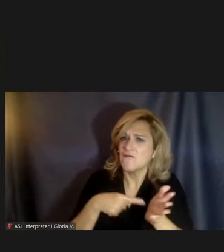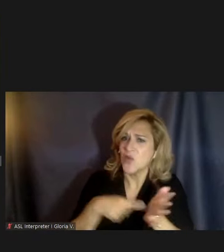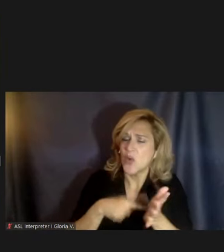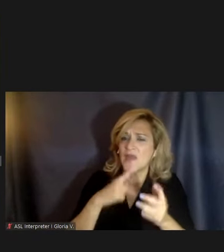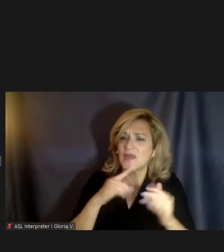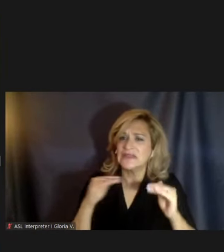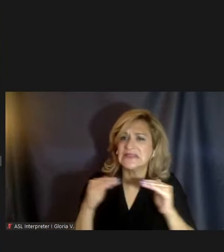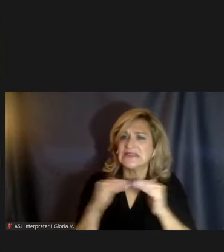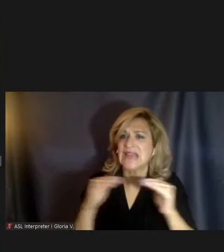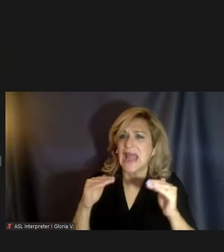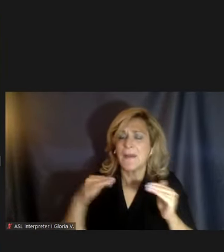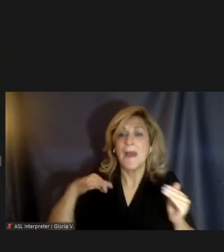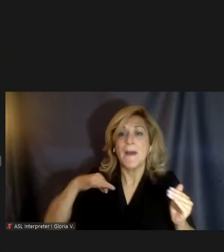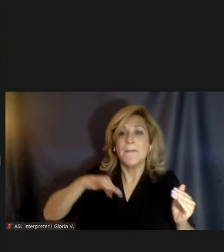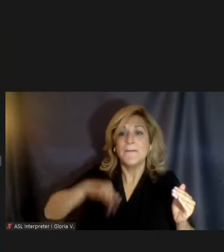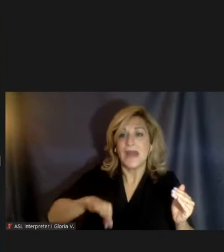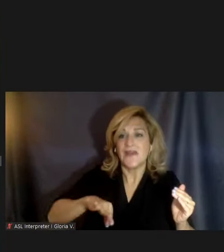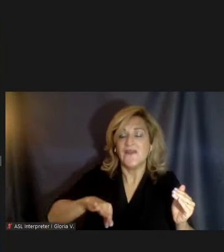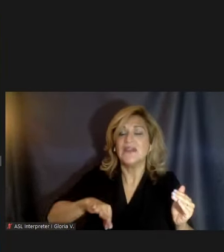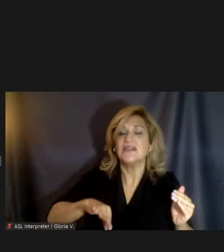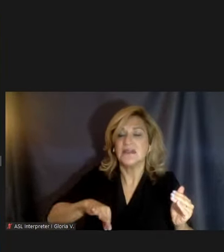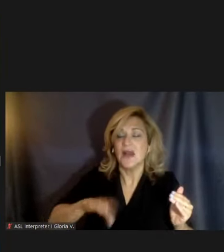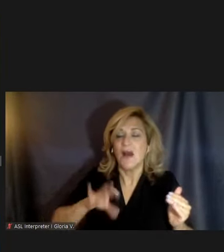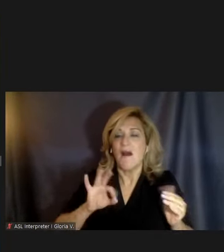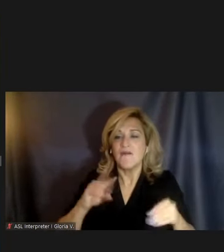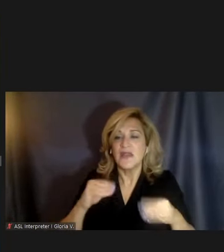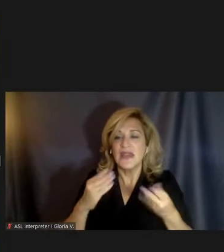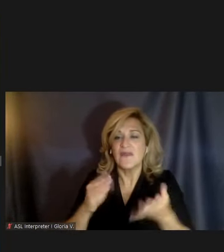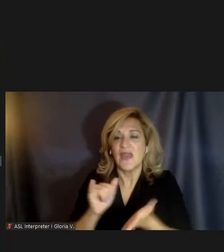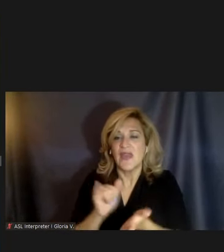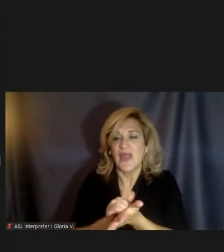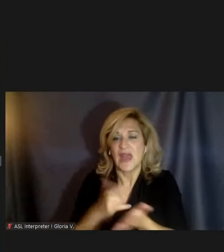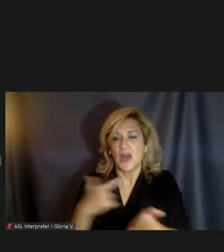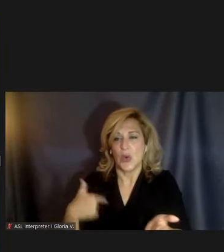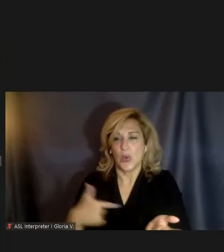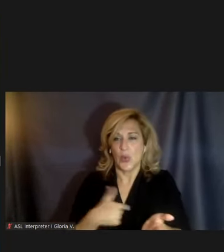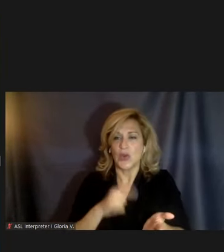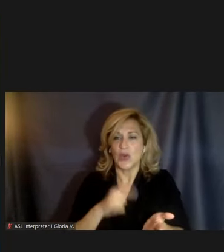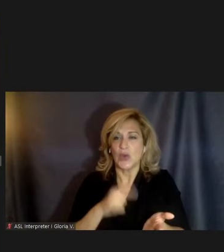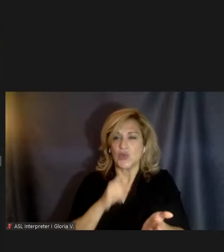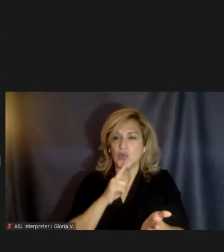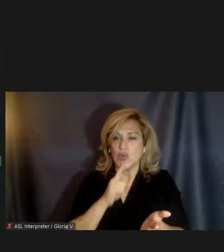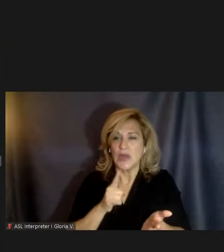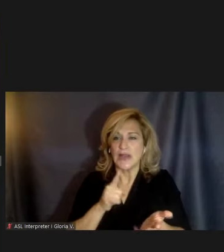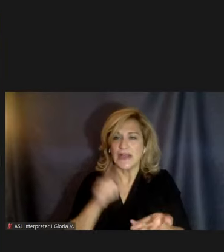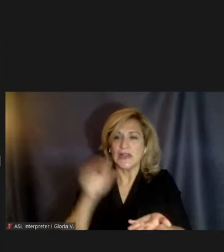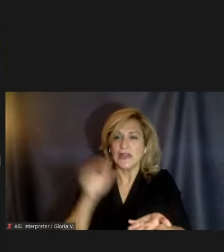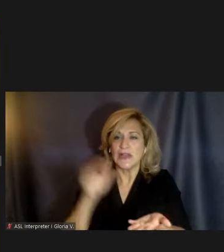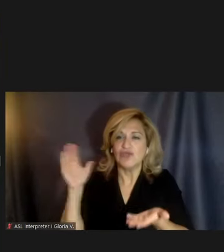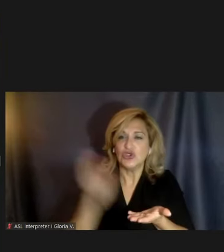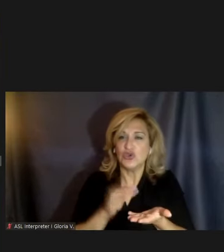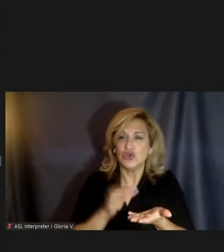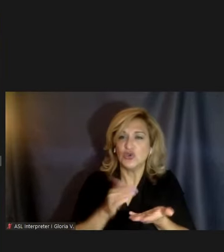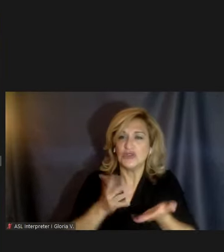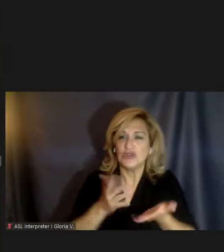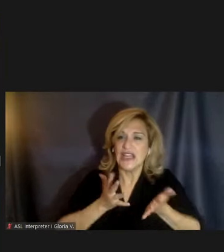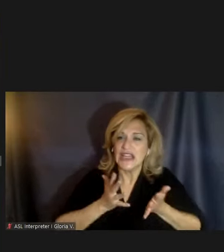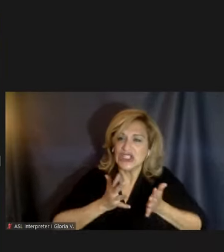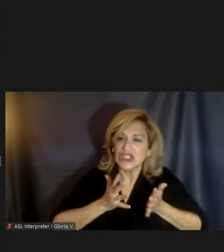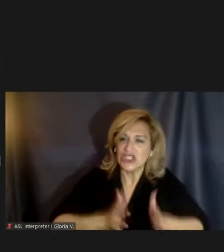the same benefits given that we are so congestion reducing. So I too call